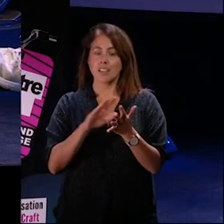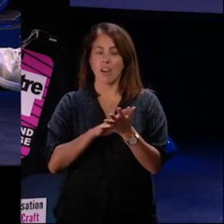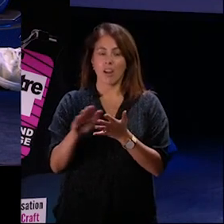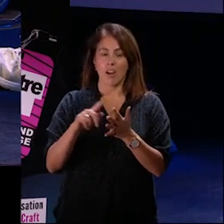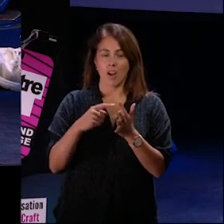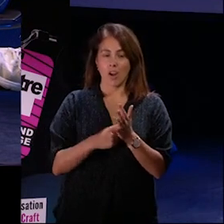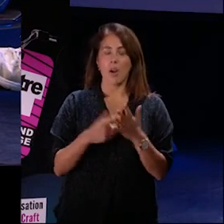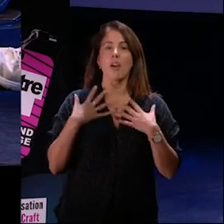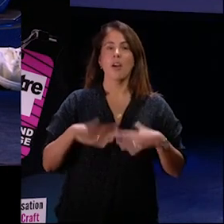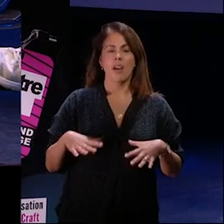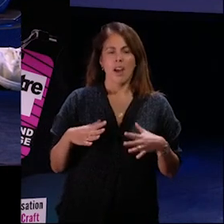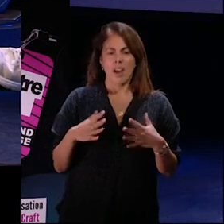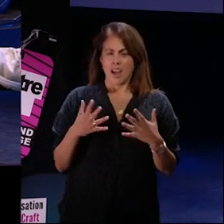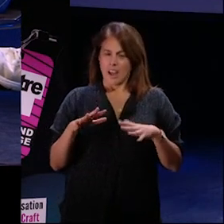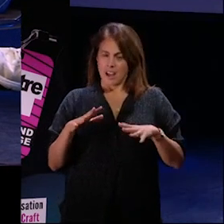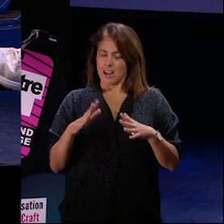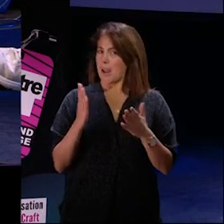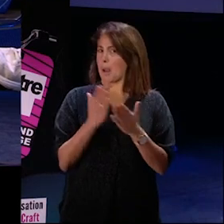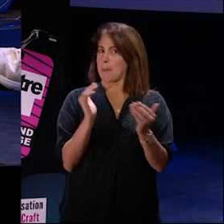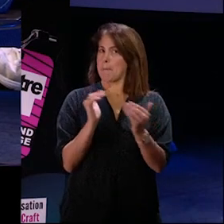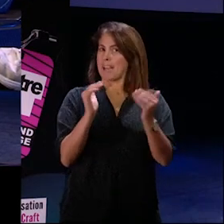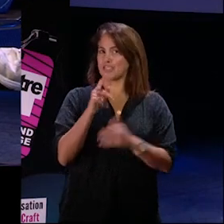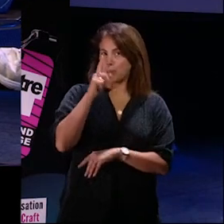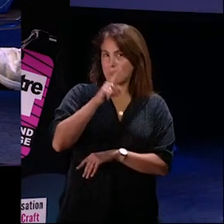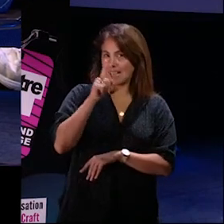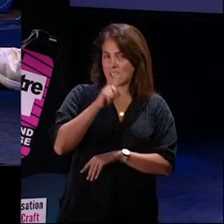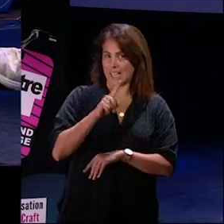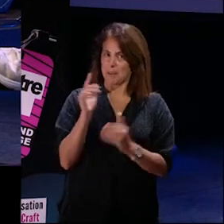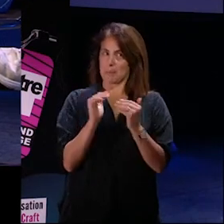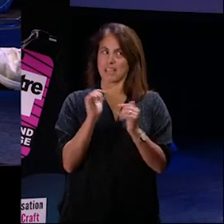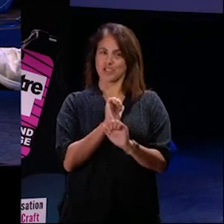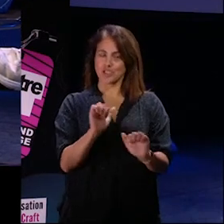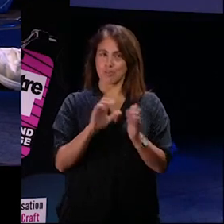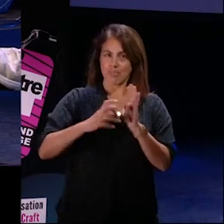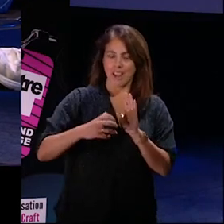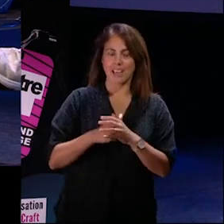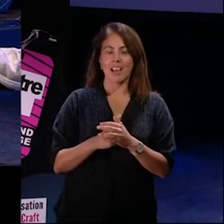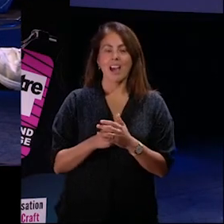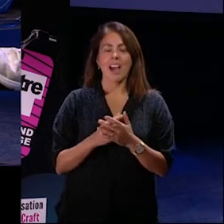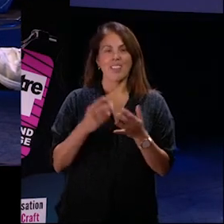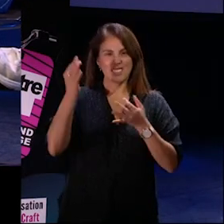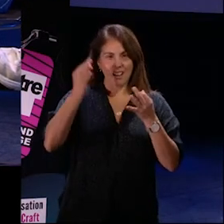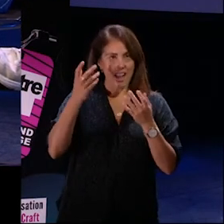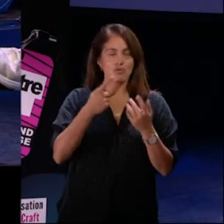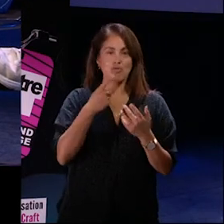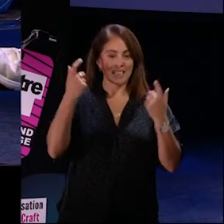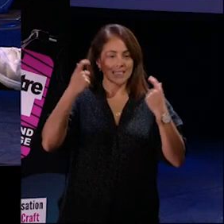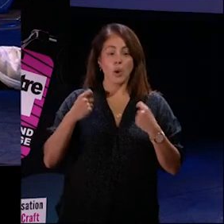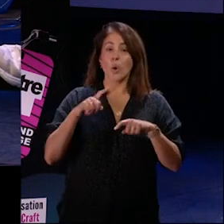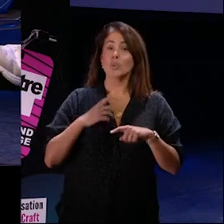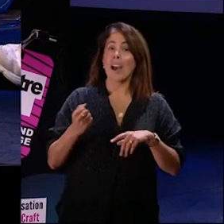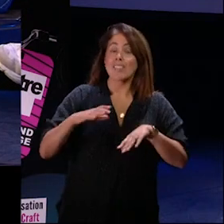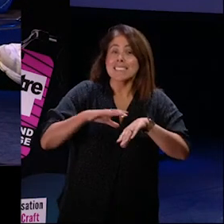am wearing a very on-brand pink long sleeve top. I've got dyed red hair, and I've also got slippers on,